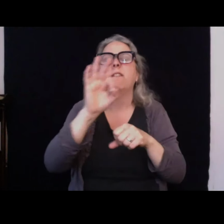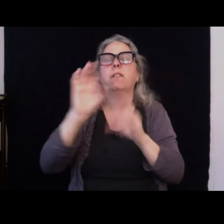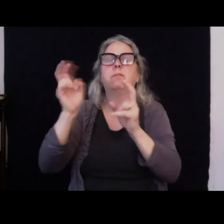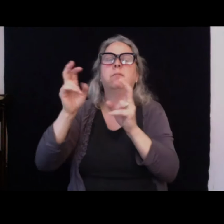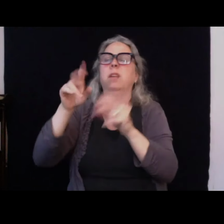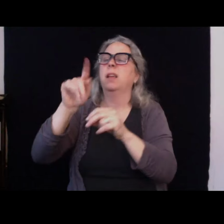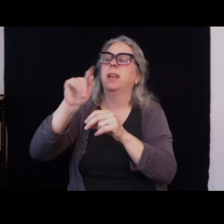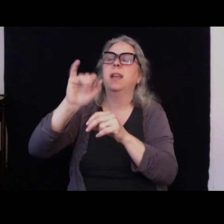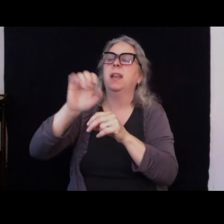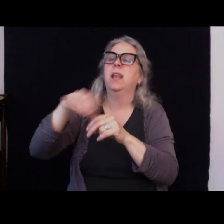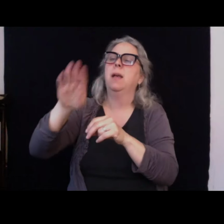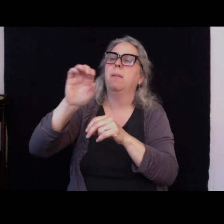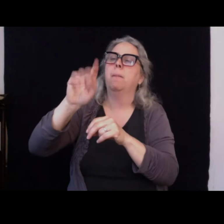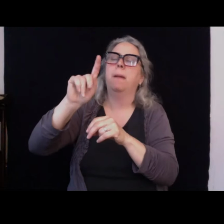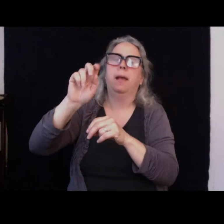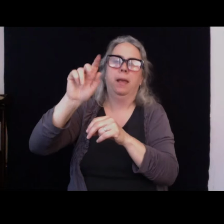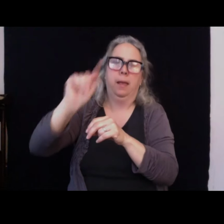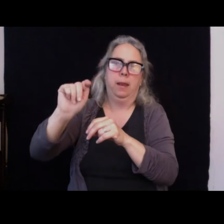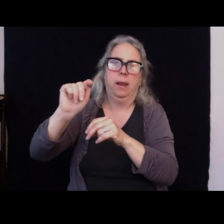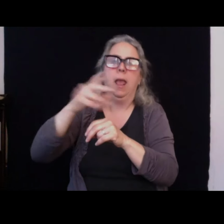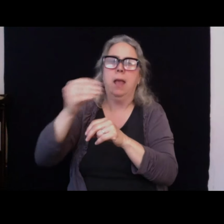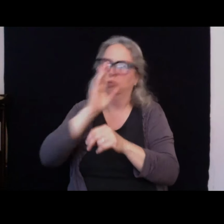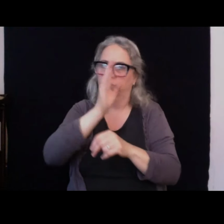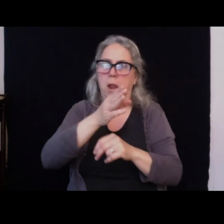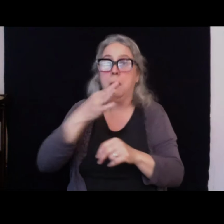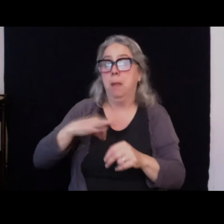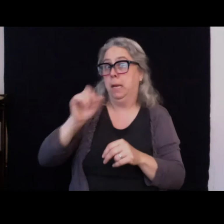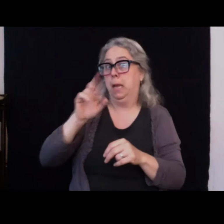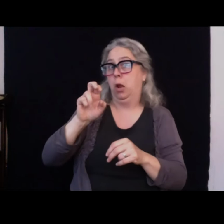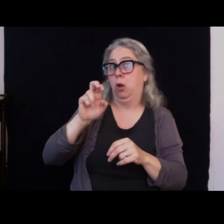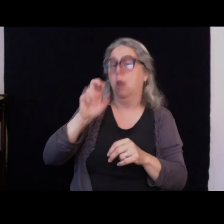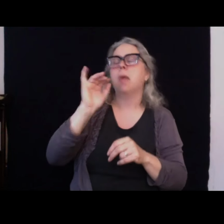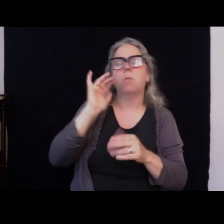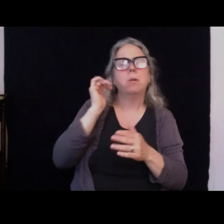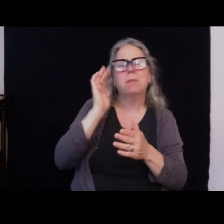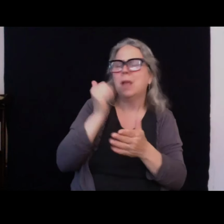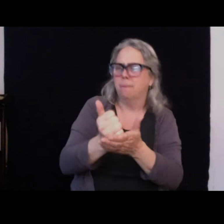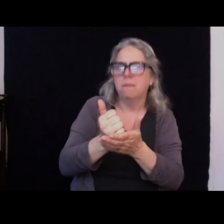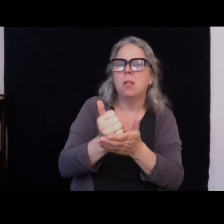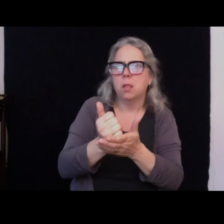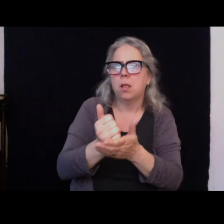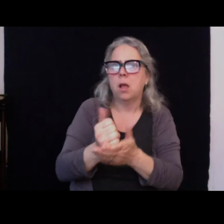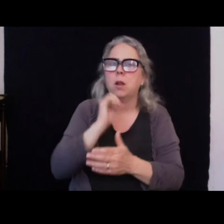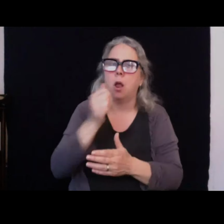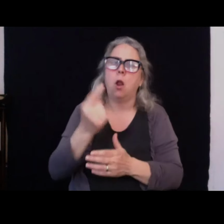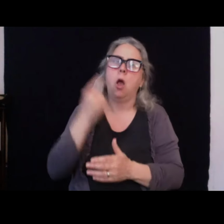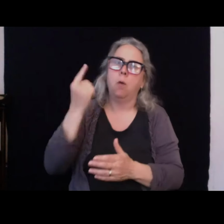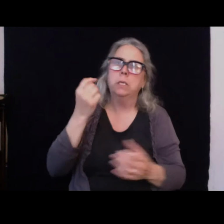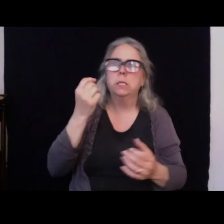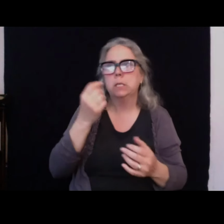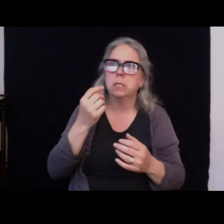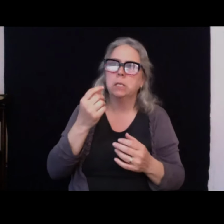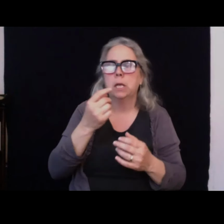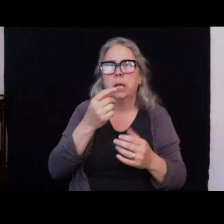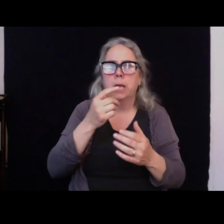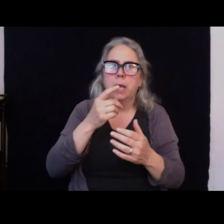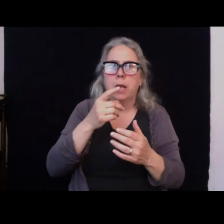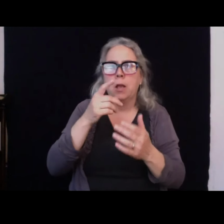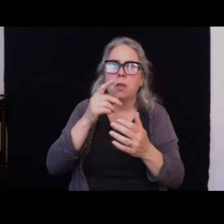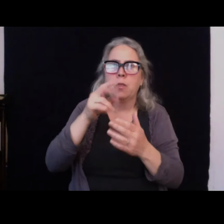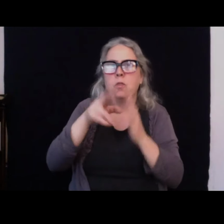MaineCare under just themselves. So that will be helpful, because I know everybody just not always a fan of doing those research every